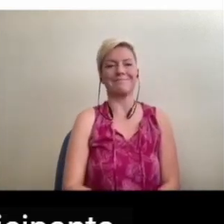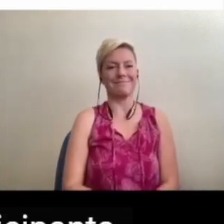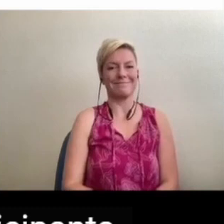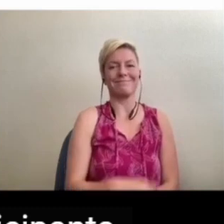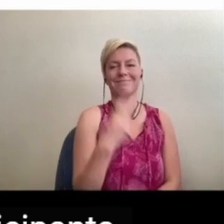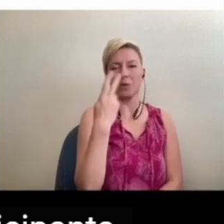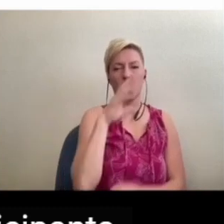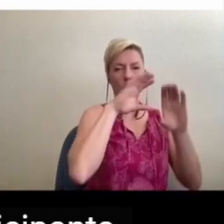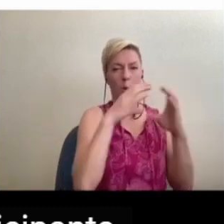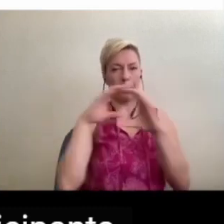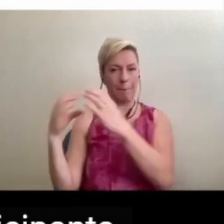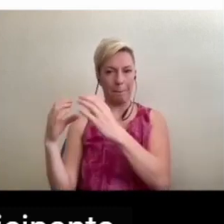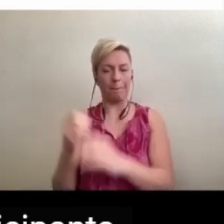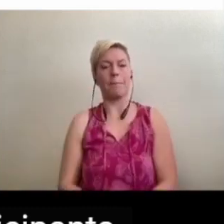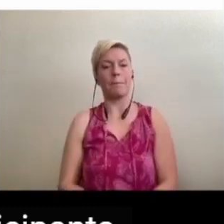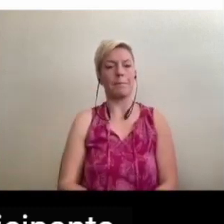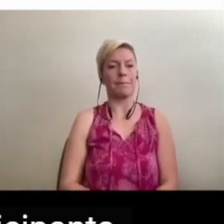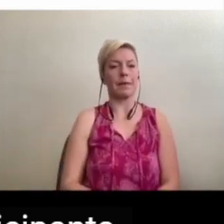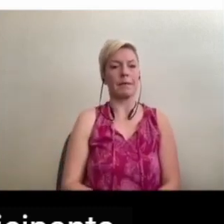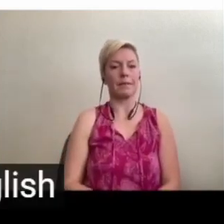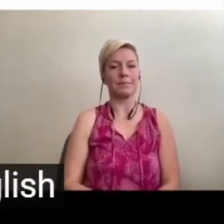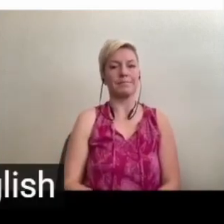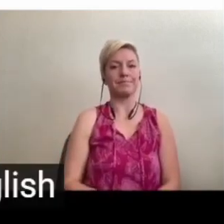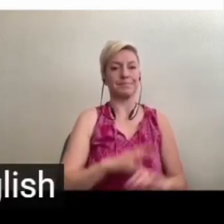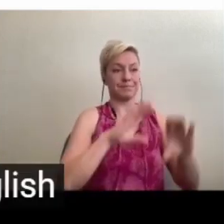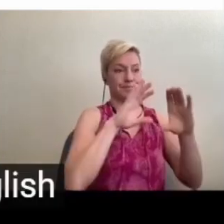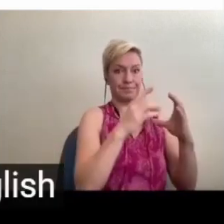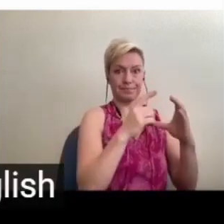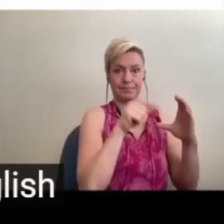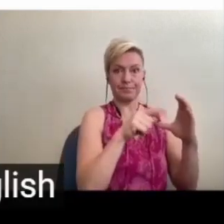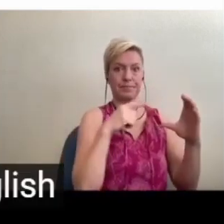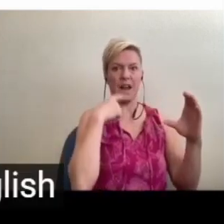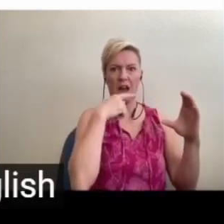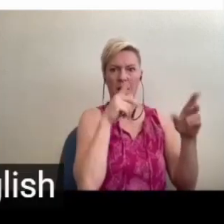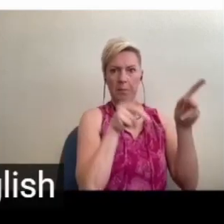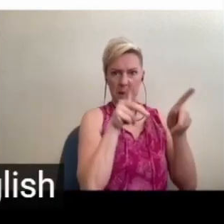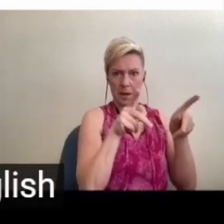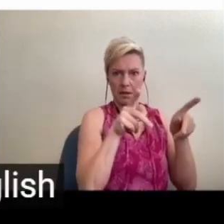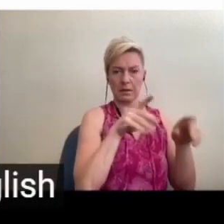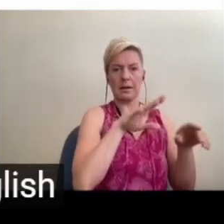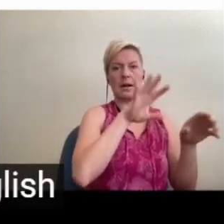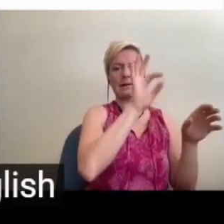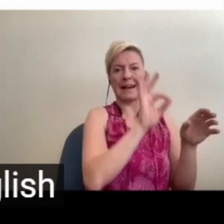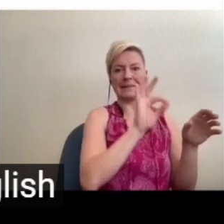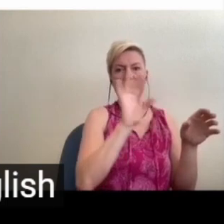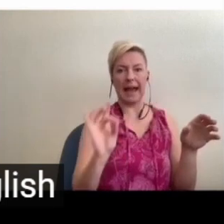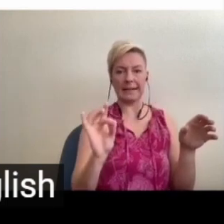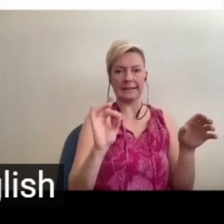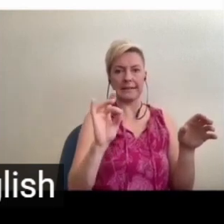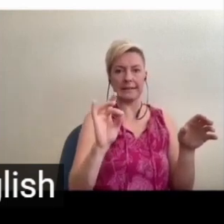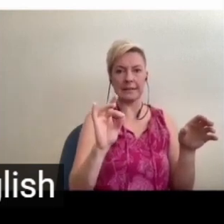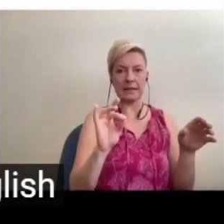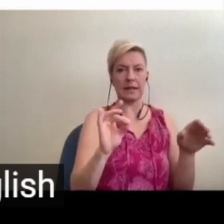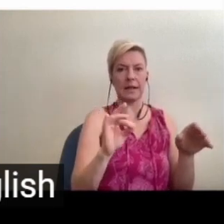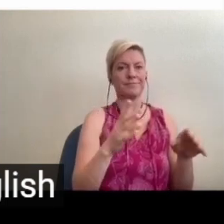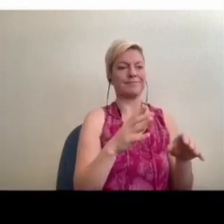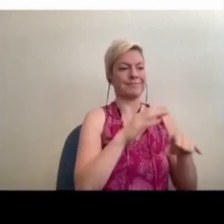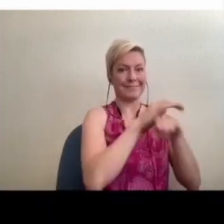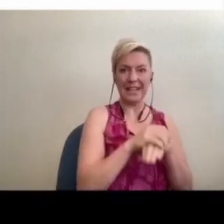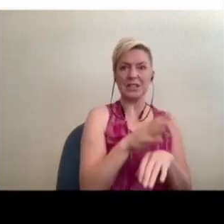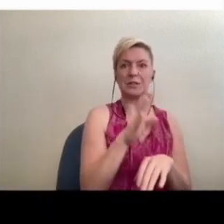The study recruited 2 groups of participants. There were 98 hearing people, English monolingual speakers.